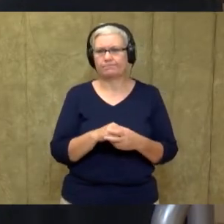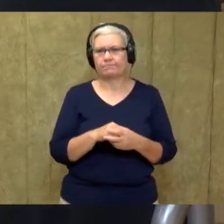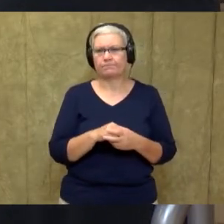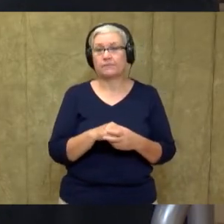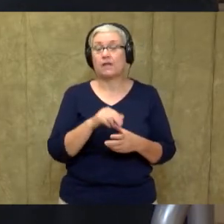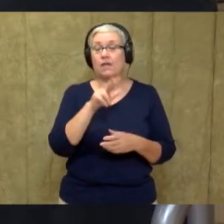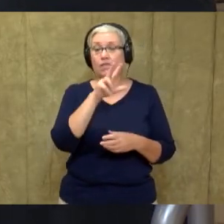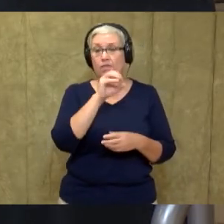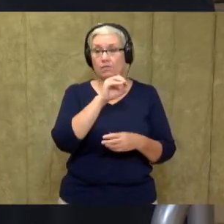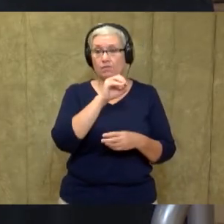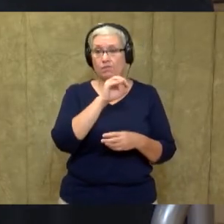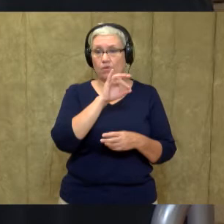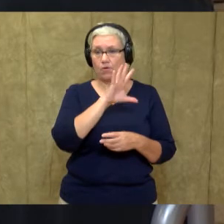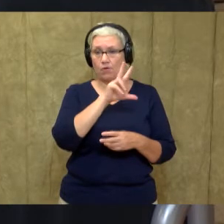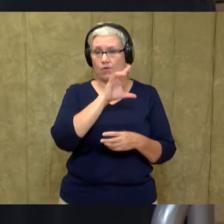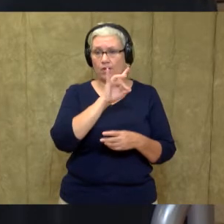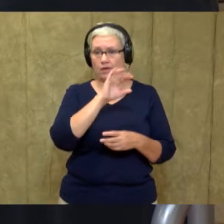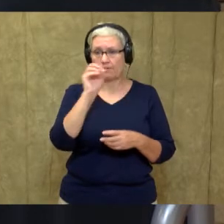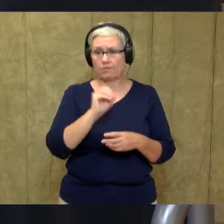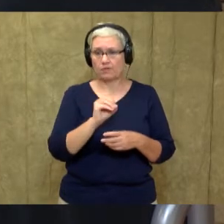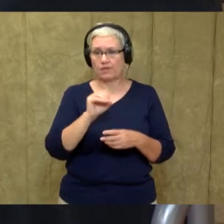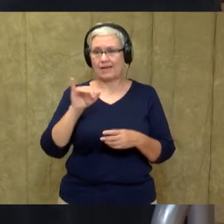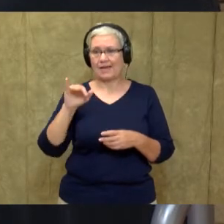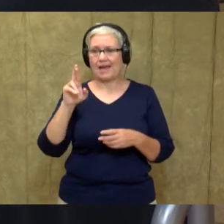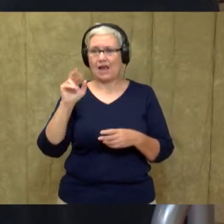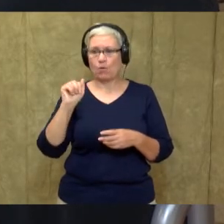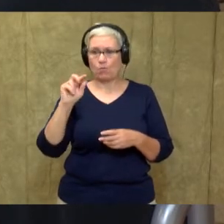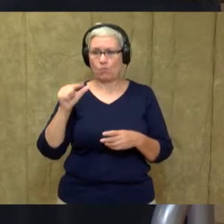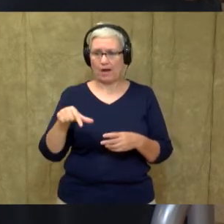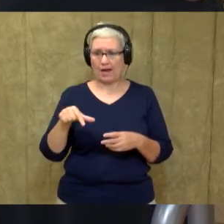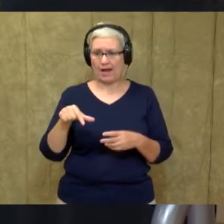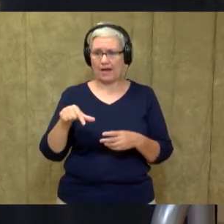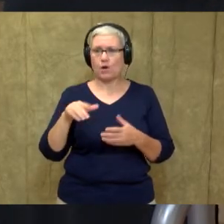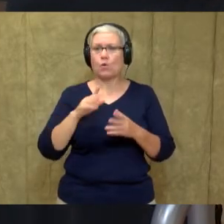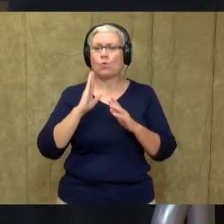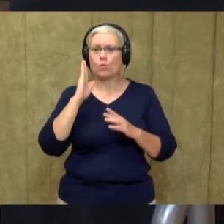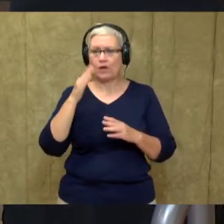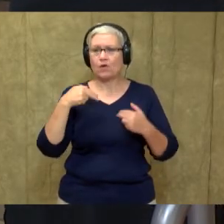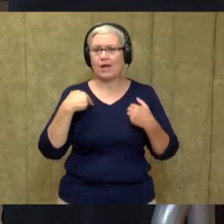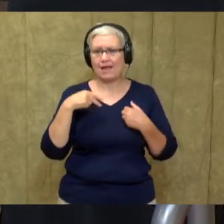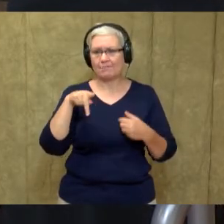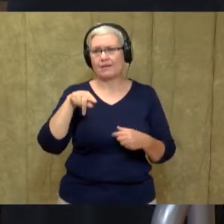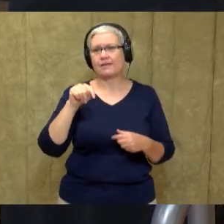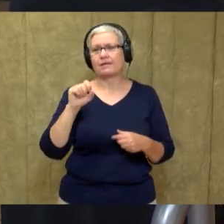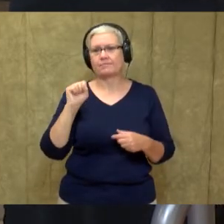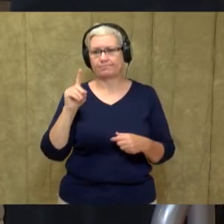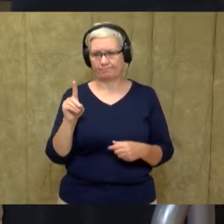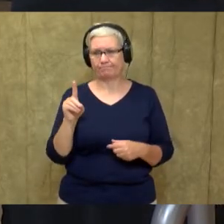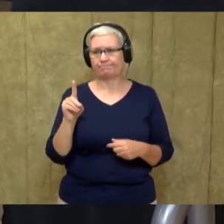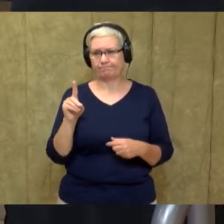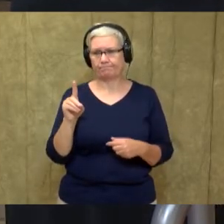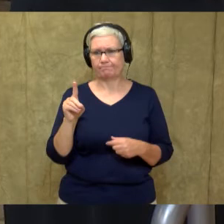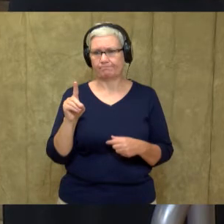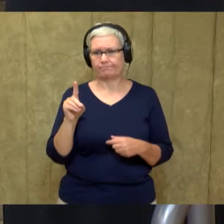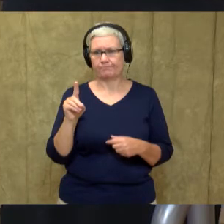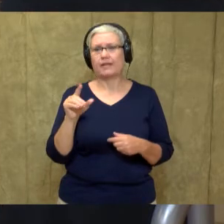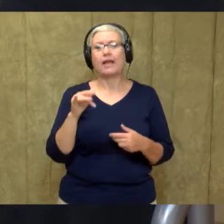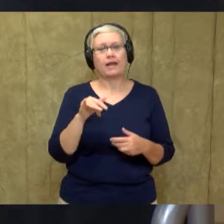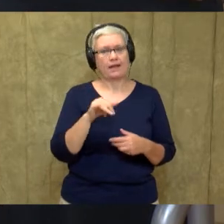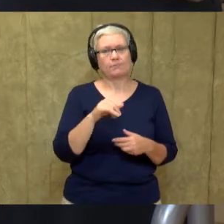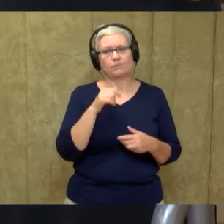soldiers who fought in Iraq will suffer post-traumatic stress disorder. I'm sure the numbers for Afghanistan are